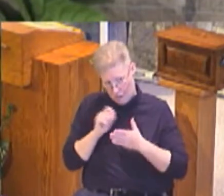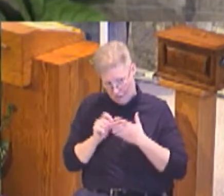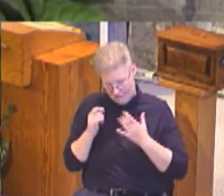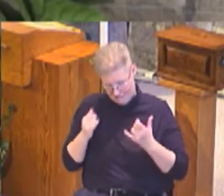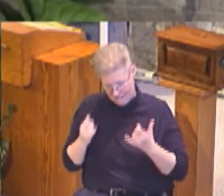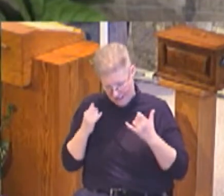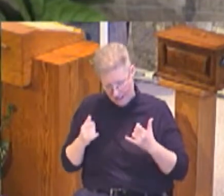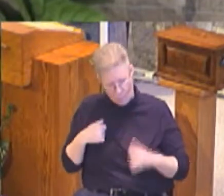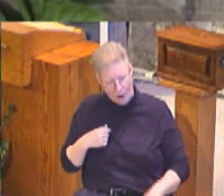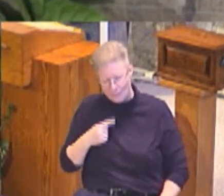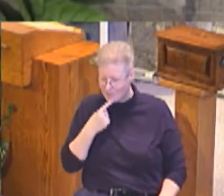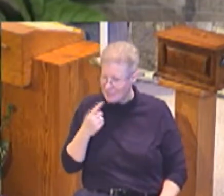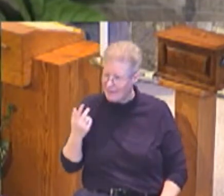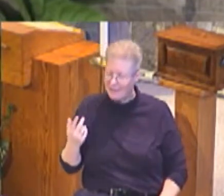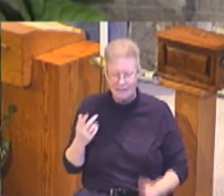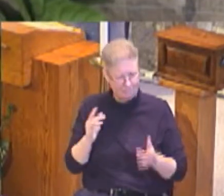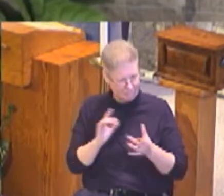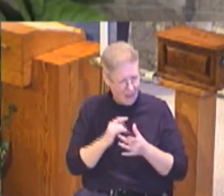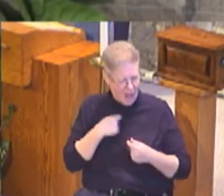Delighted,